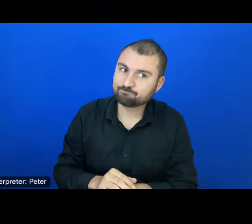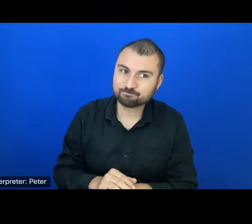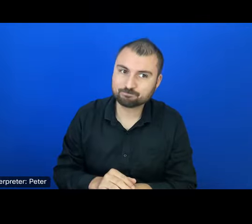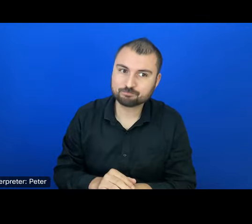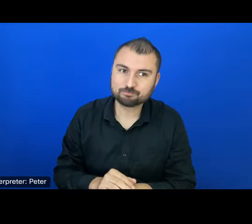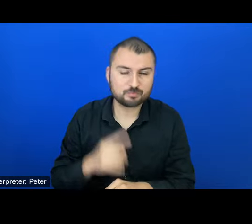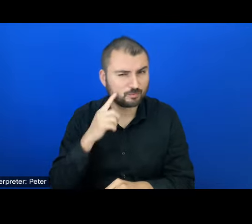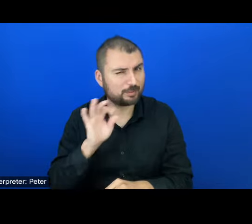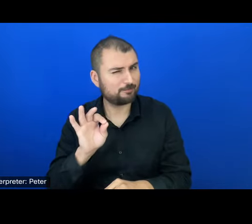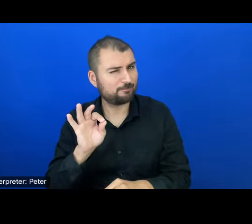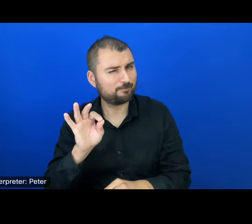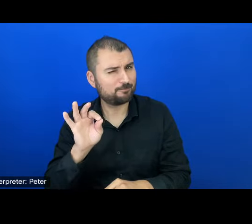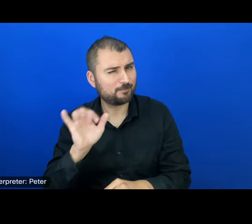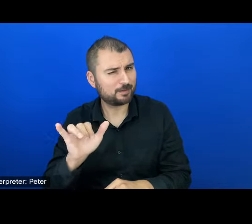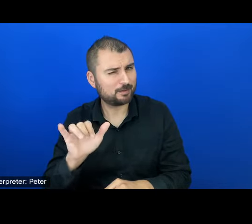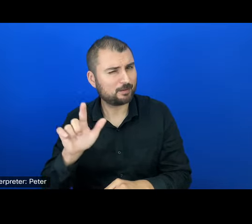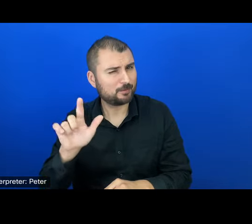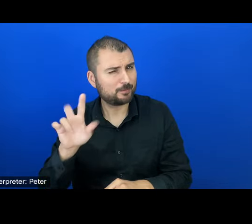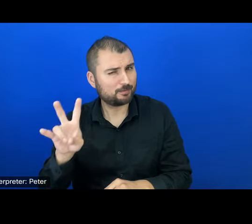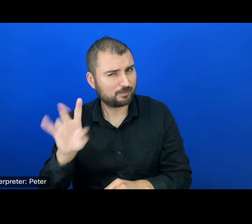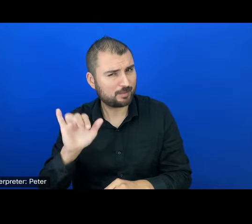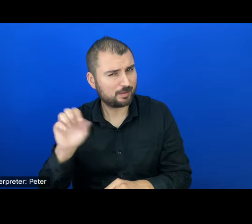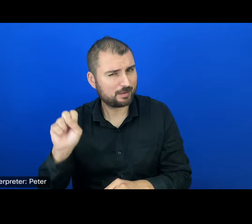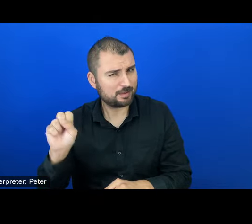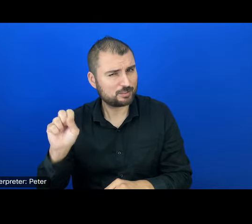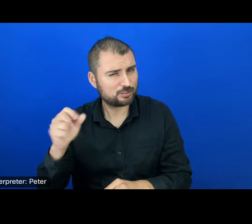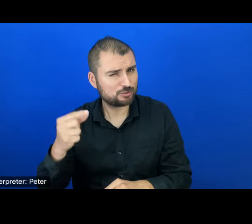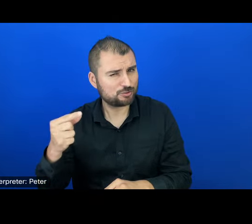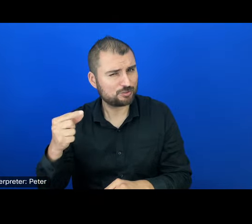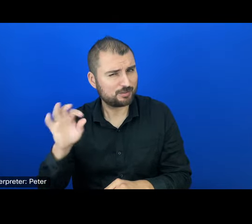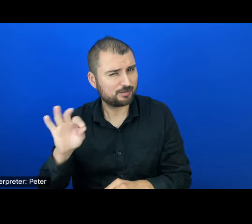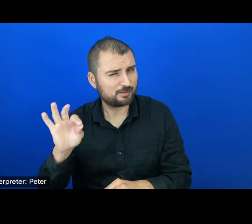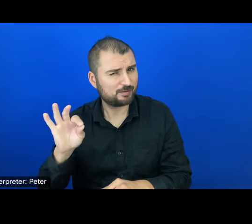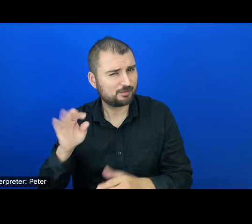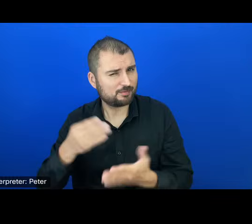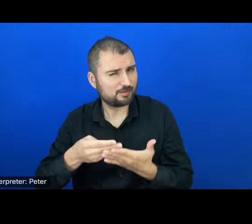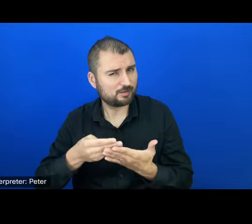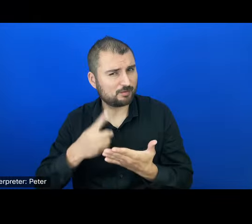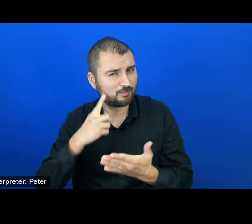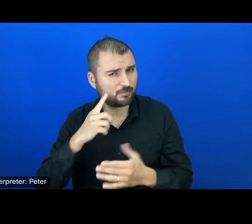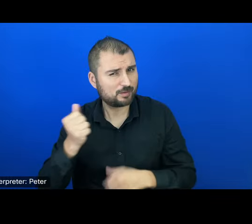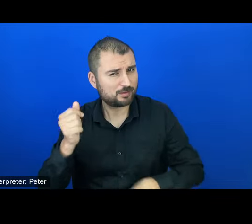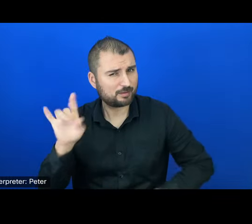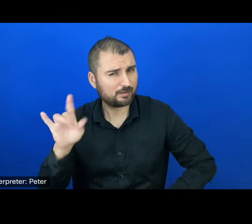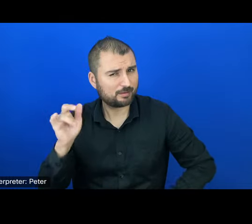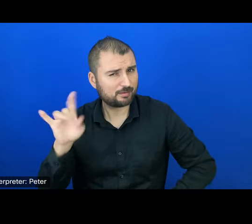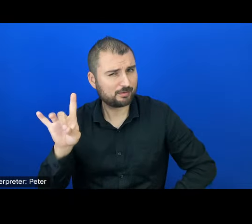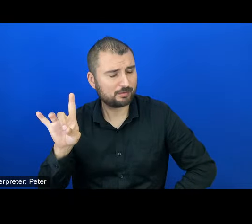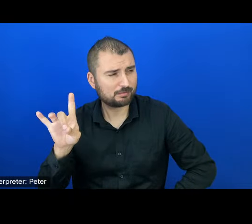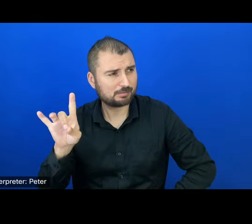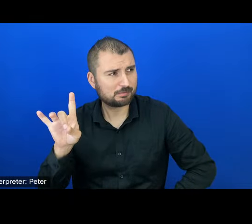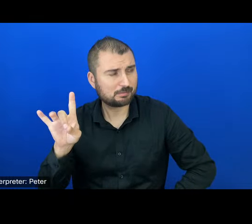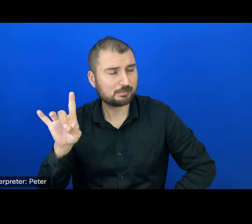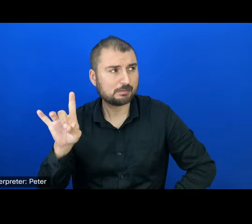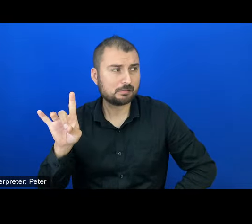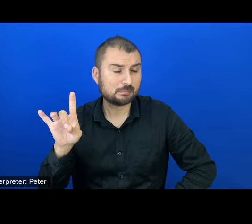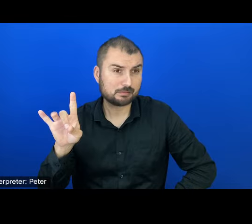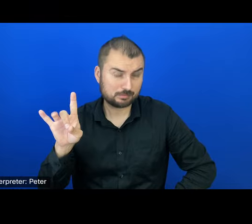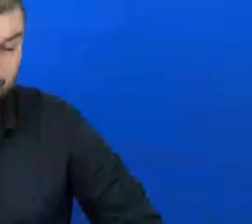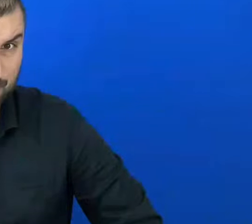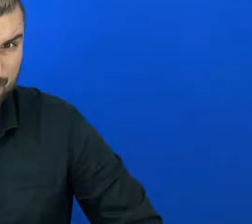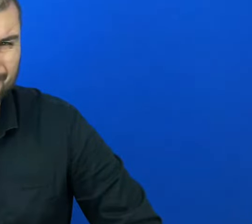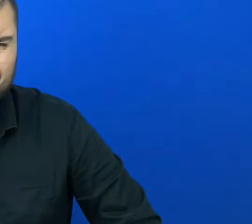FY '27, that SGF funds of 18, so those would be for the